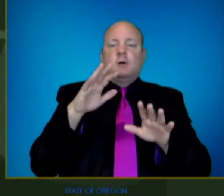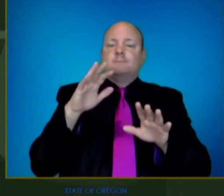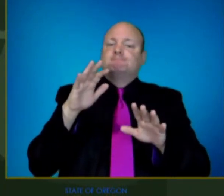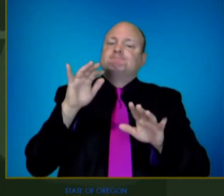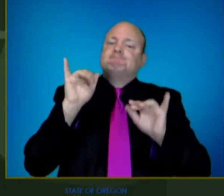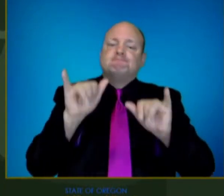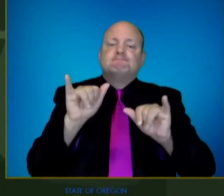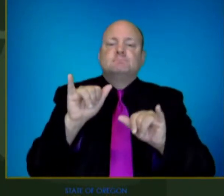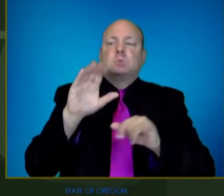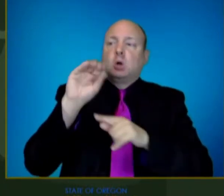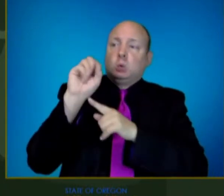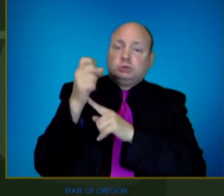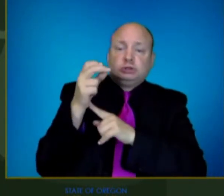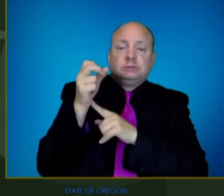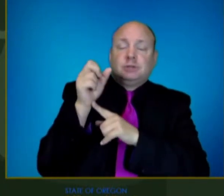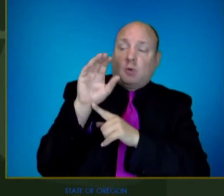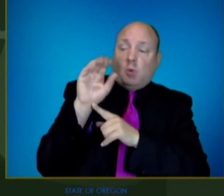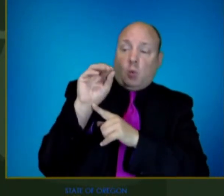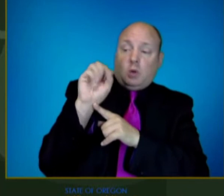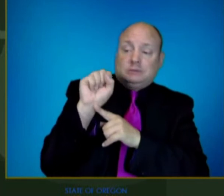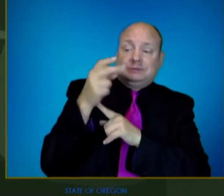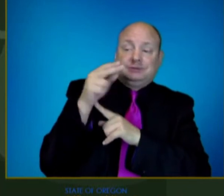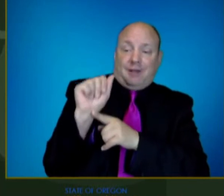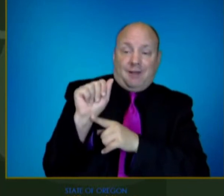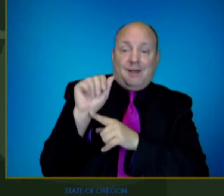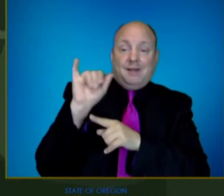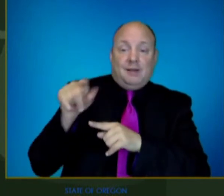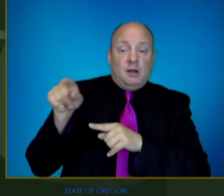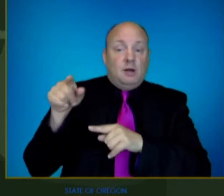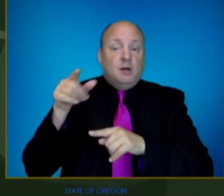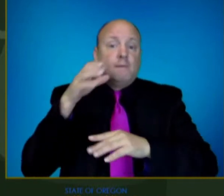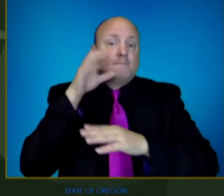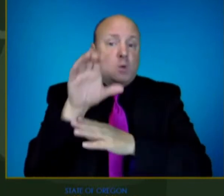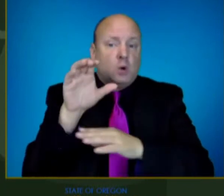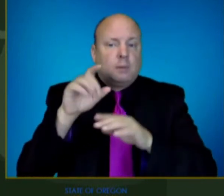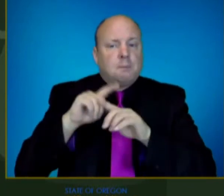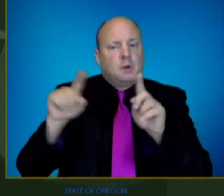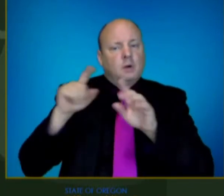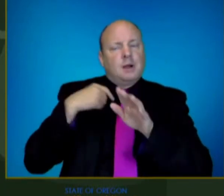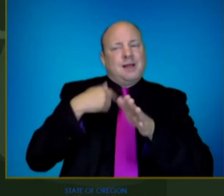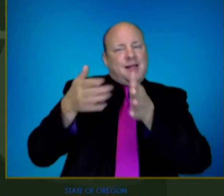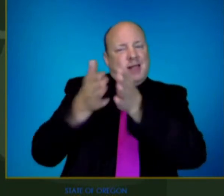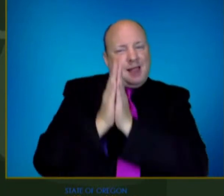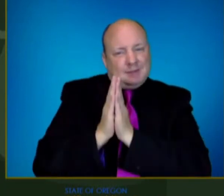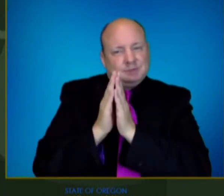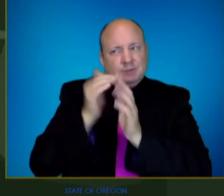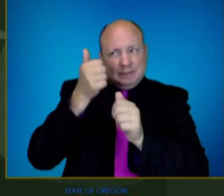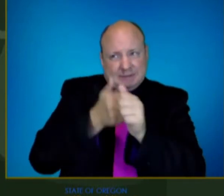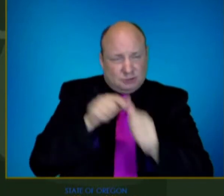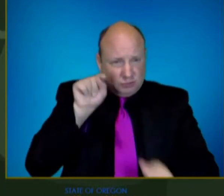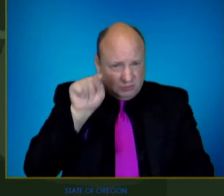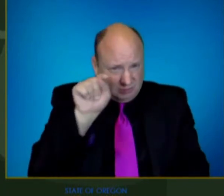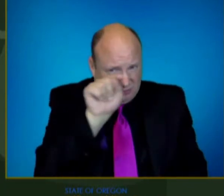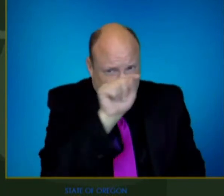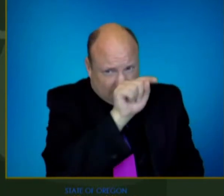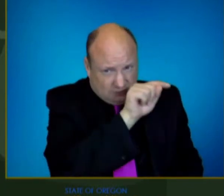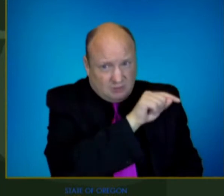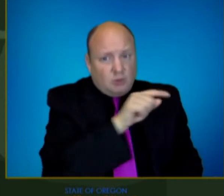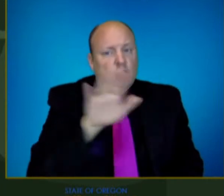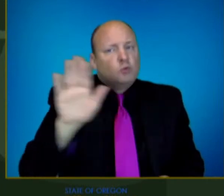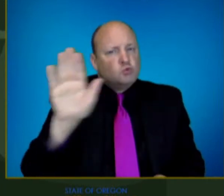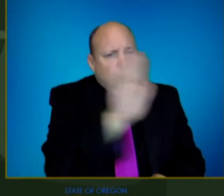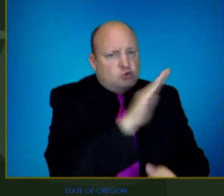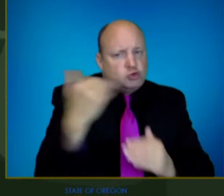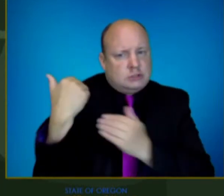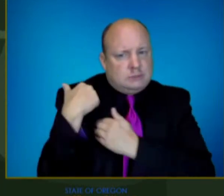I am asking Oregonians to take personal responsibility. We are now over 15 months into the pandemic.